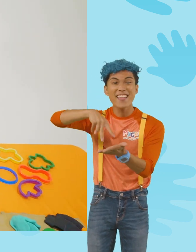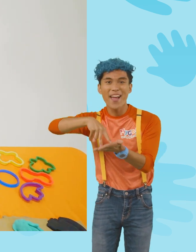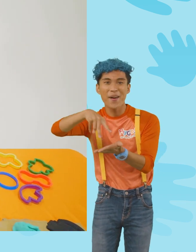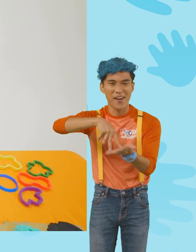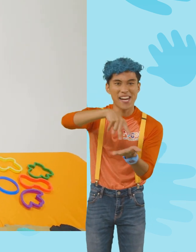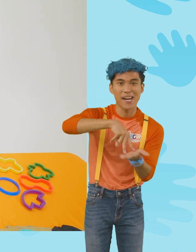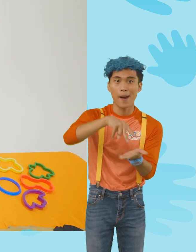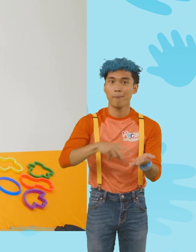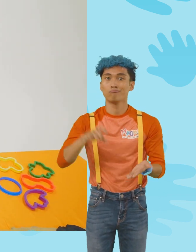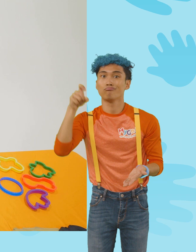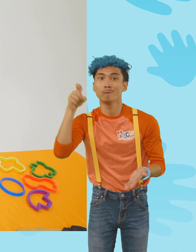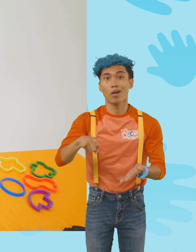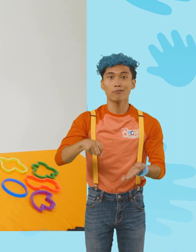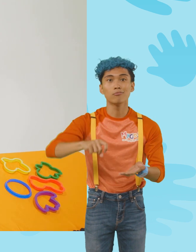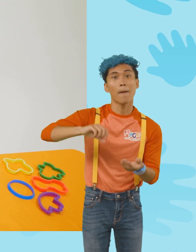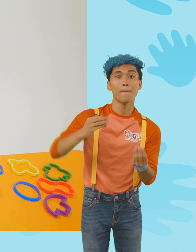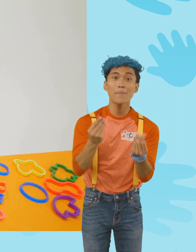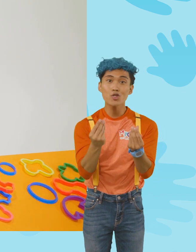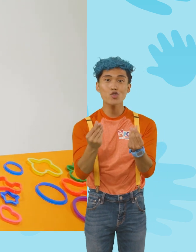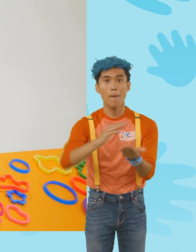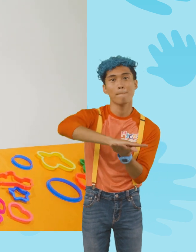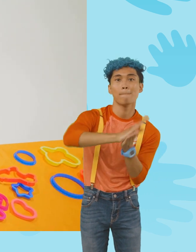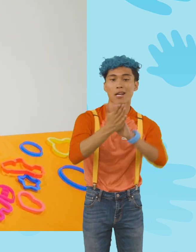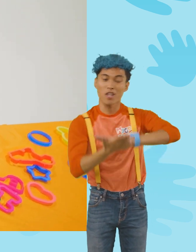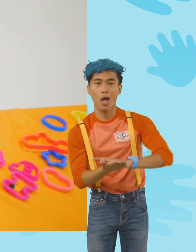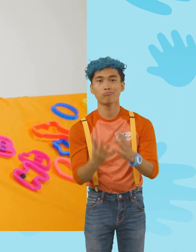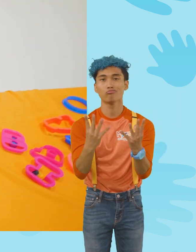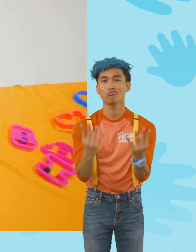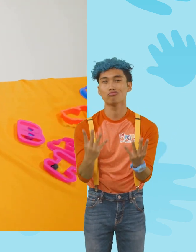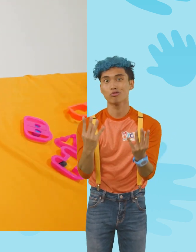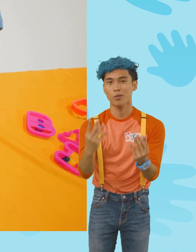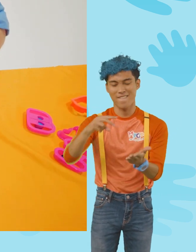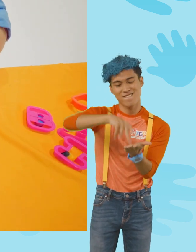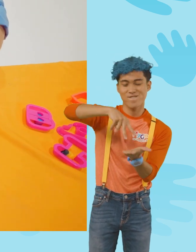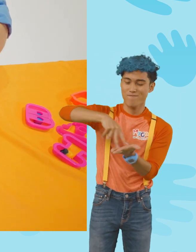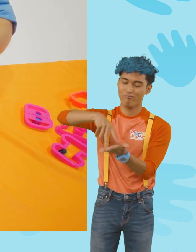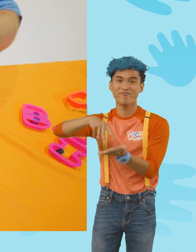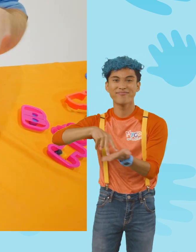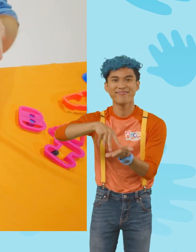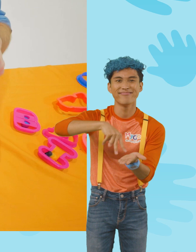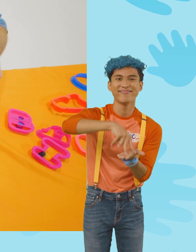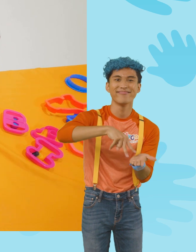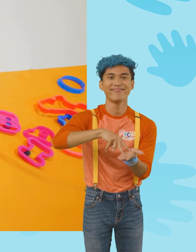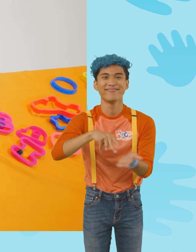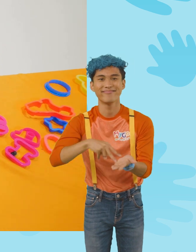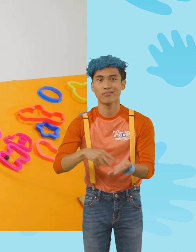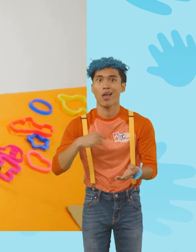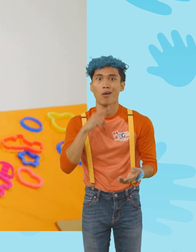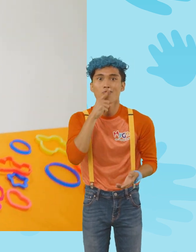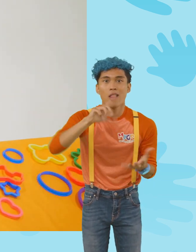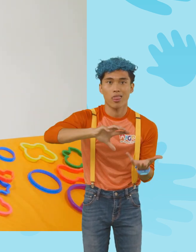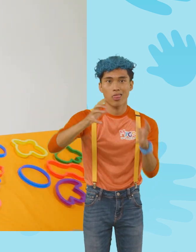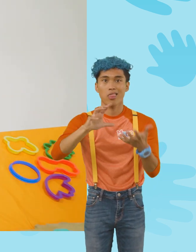Yep, gotta make the soil nice and soft, so then you can plant some plants. Wow. But I'm definitely making a mess with all